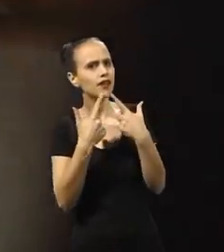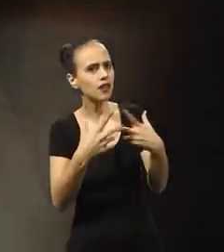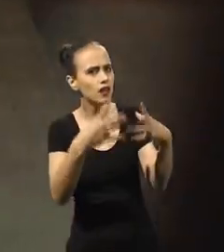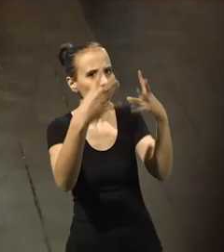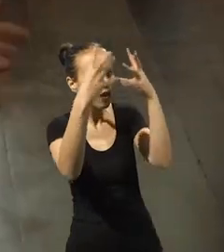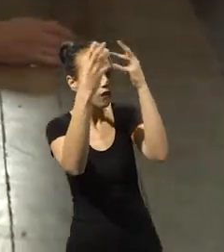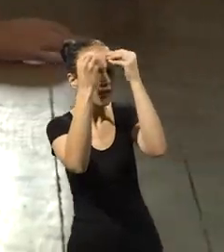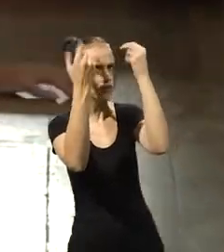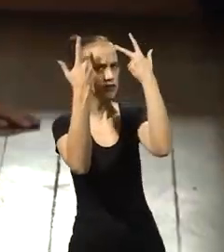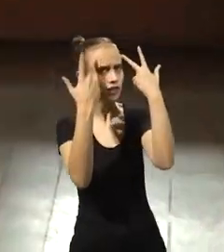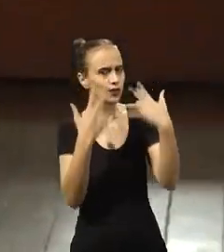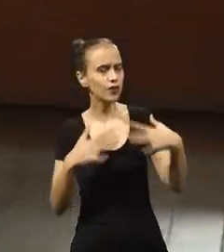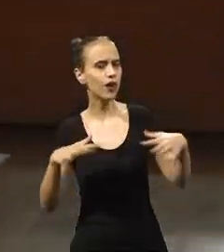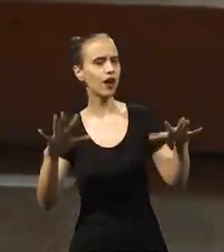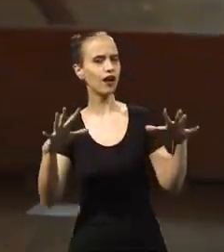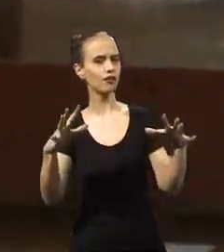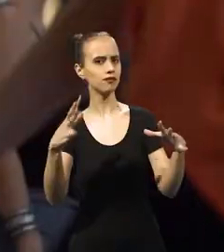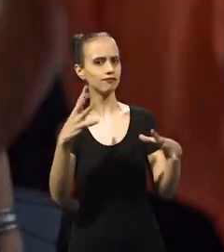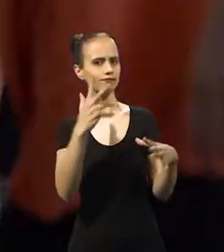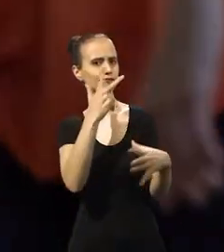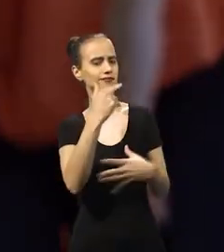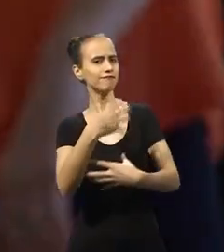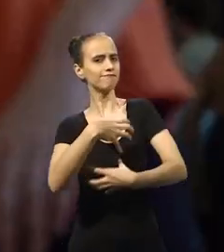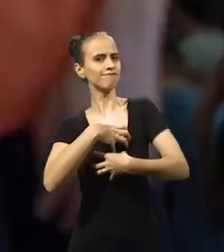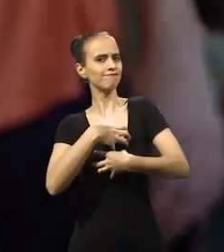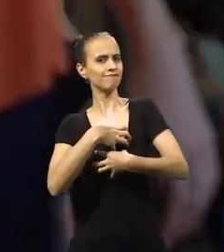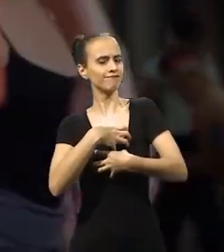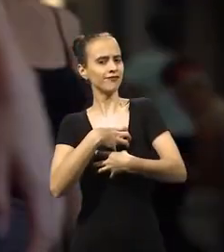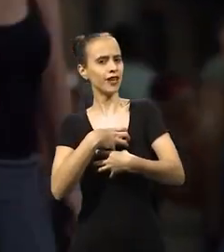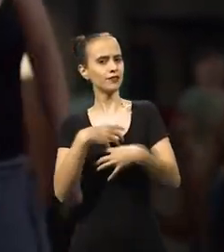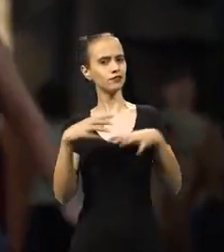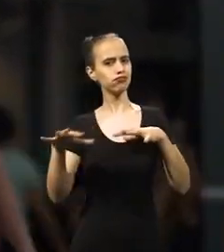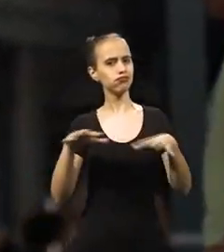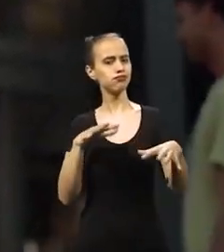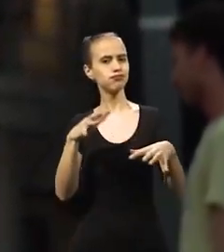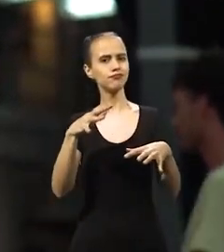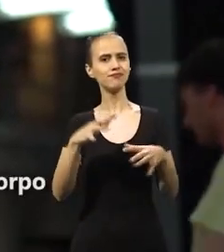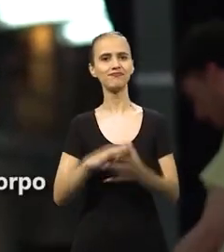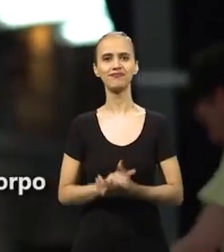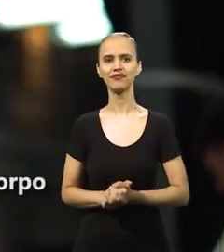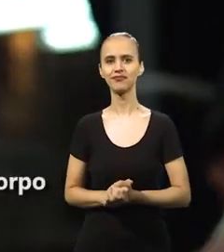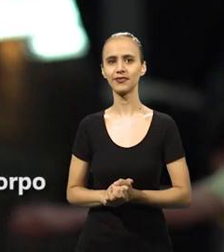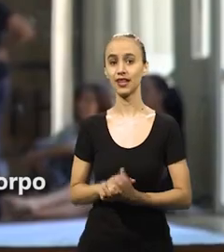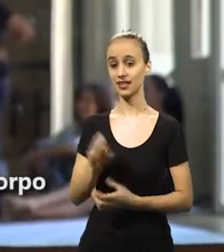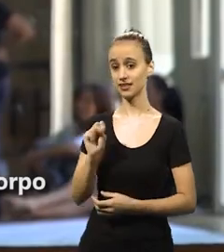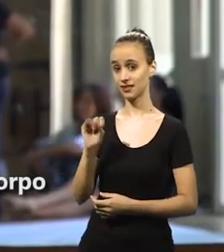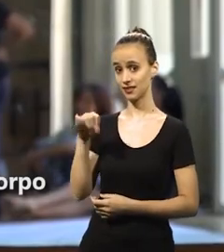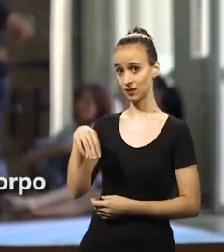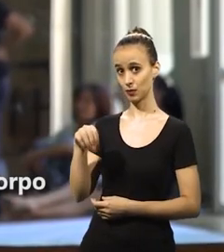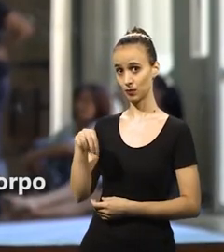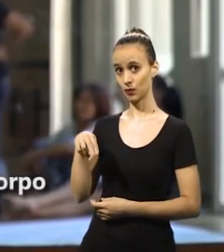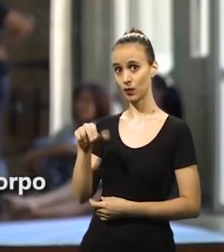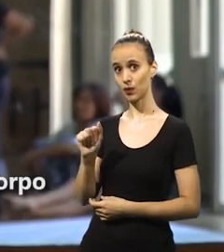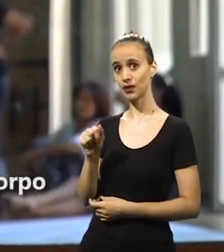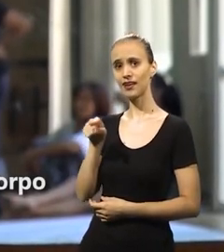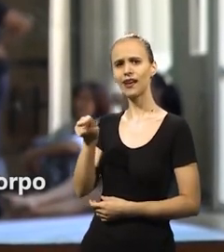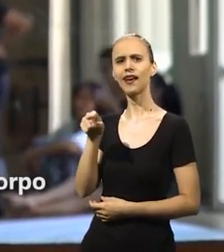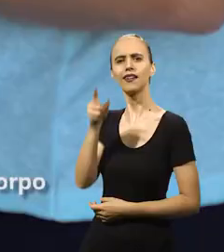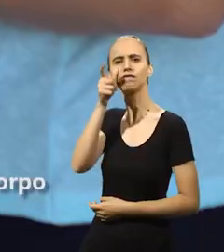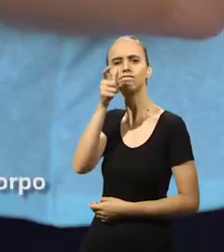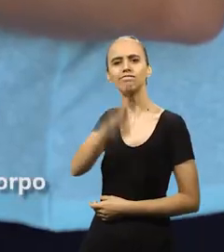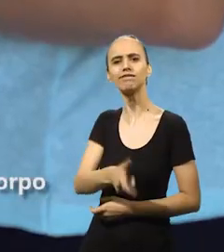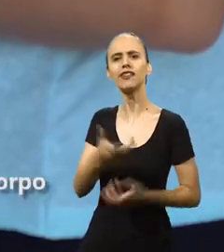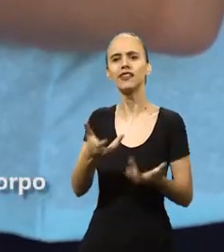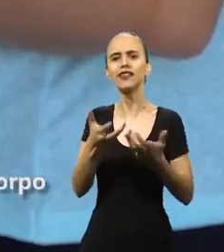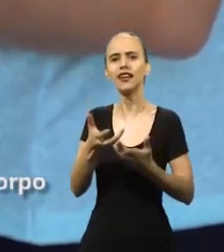physical, immediate way. That's what moved me. And Simona was really